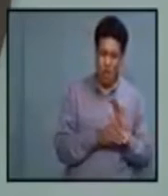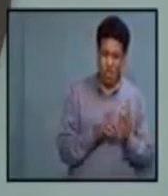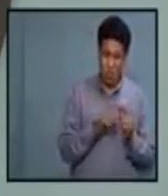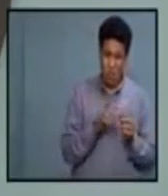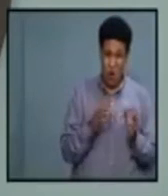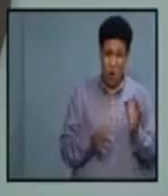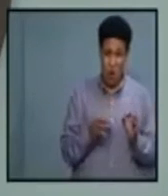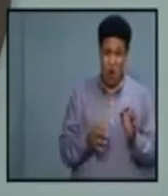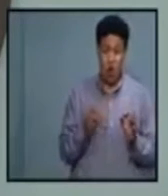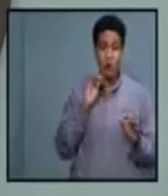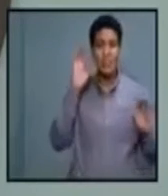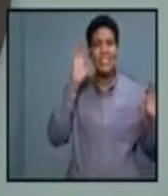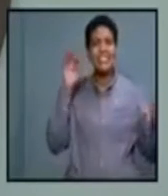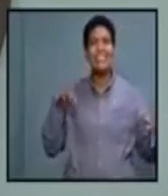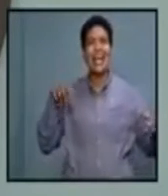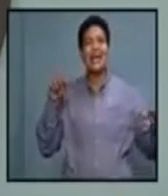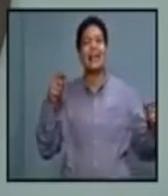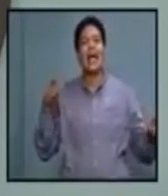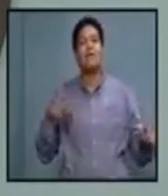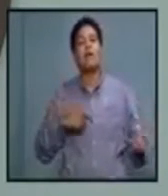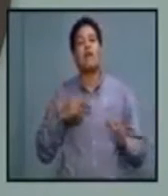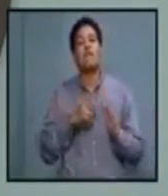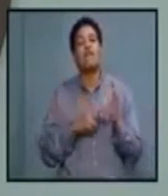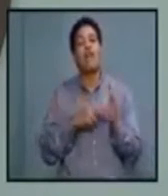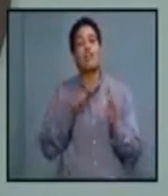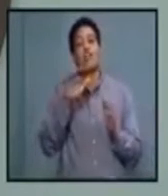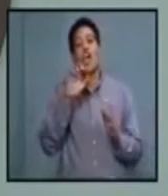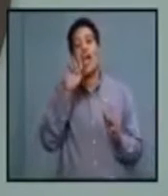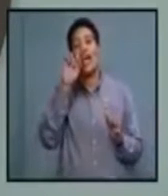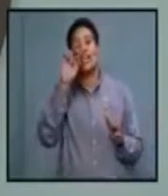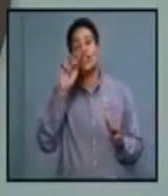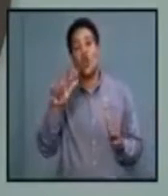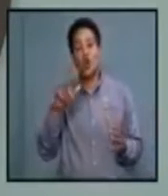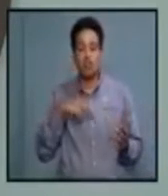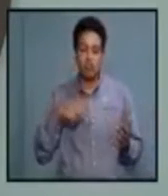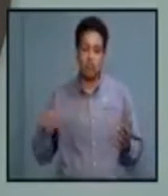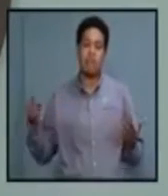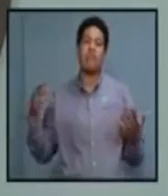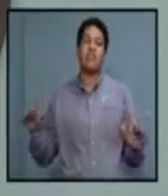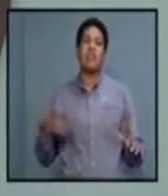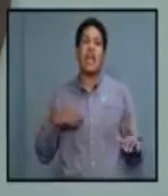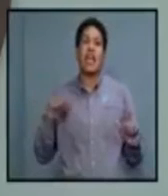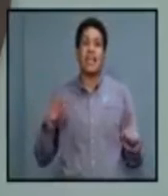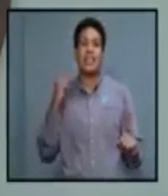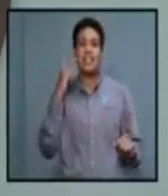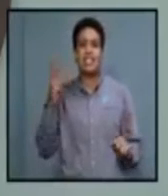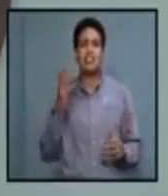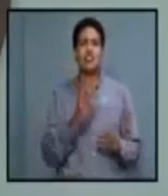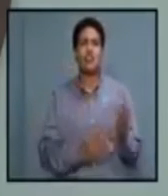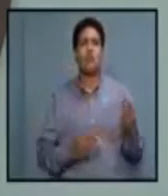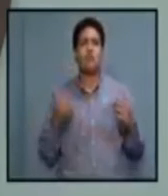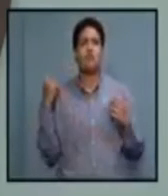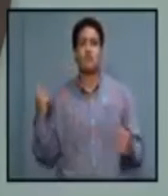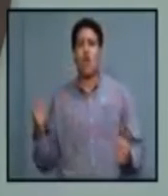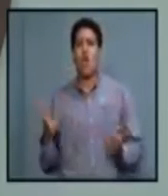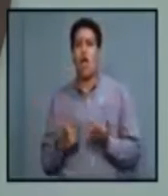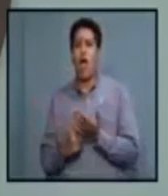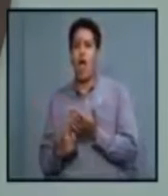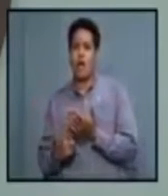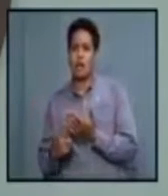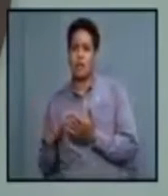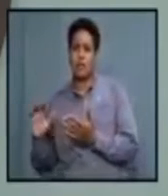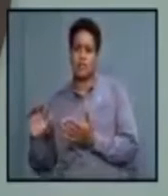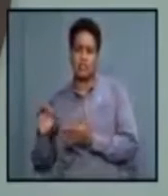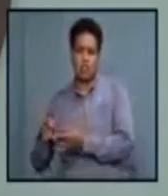would decide. And I've read the editorial. I can very well see that there are solid arguments on the side